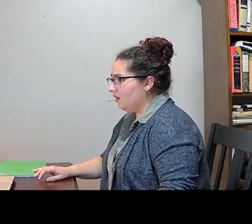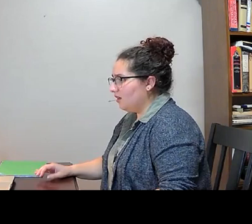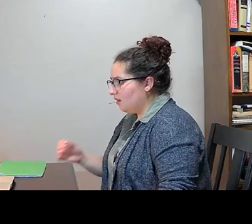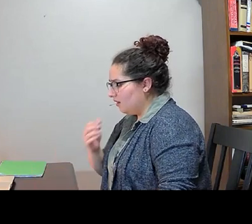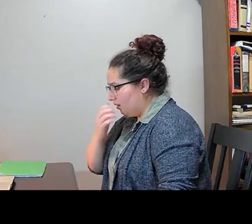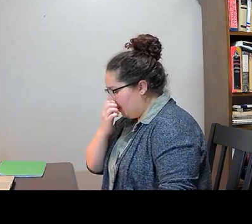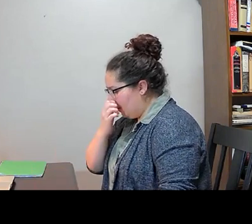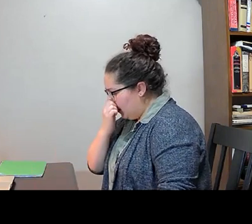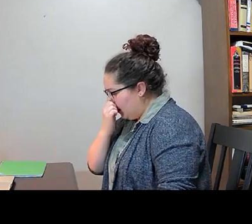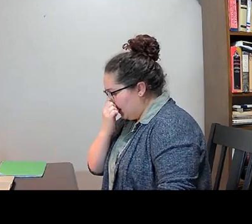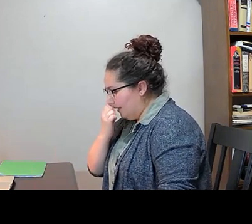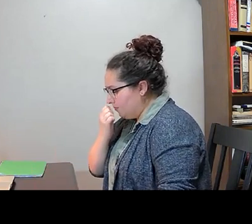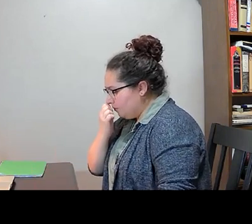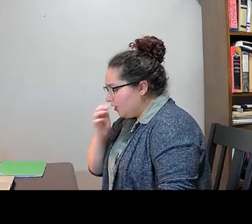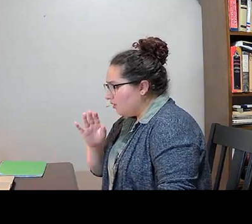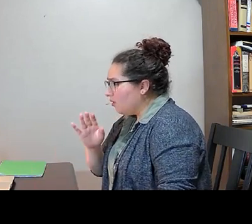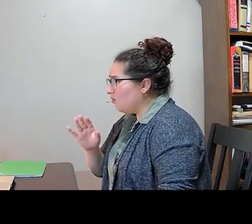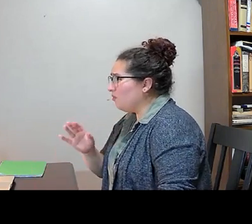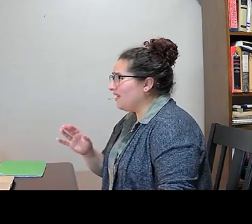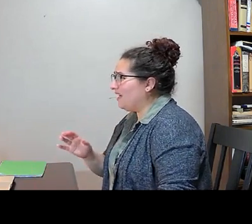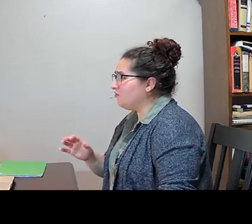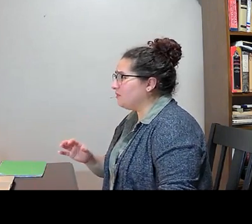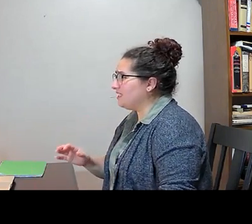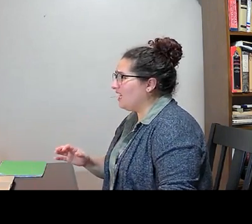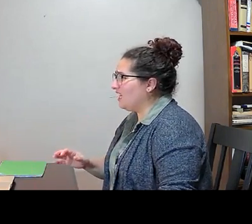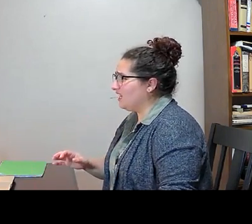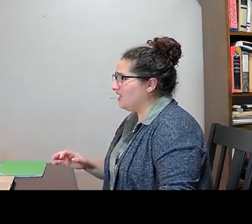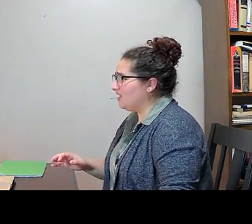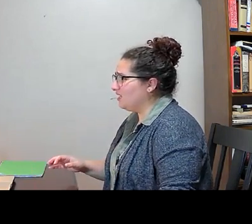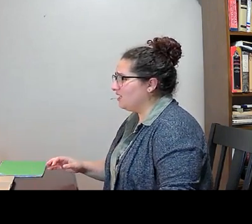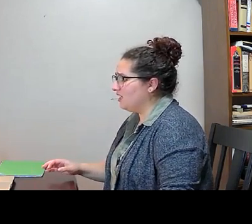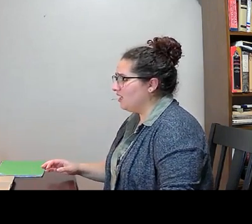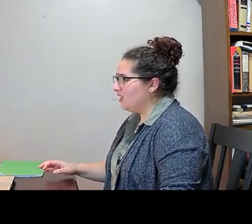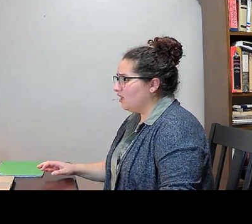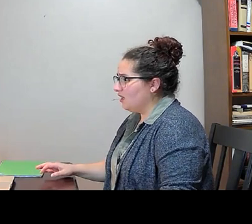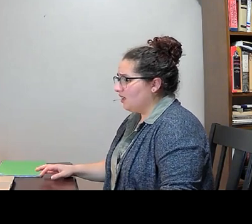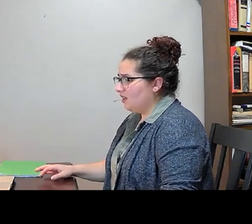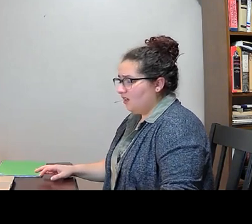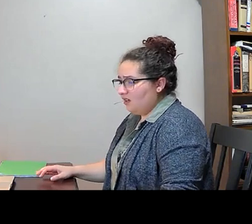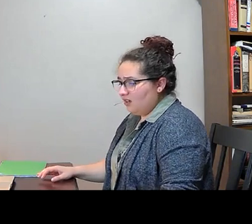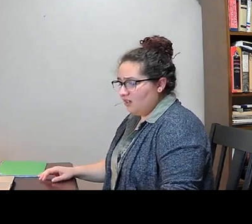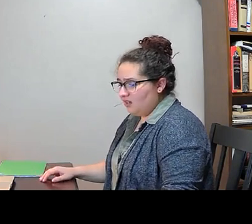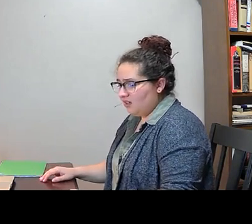treat their employees like family? What have we done?